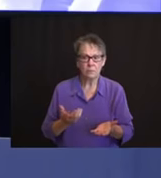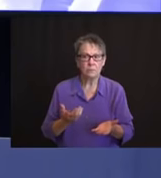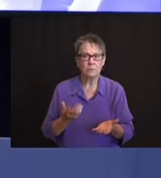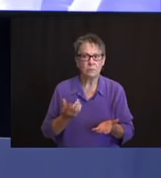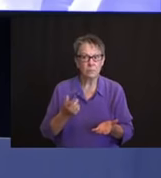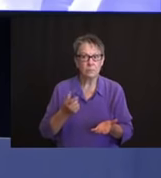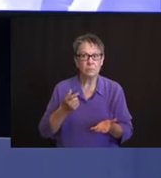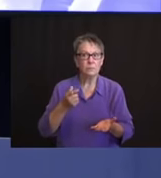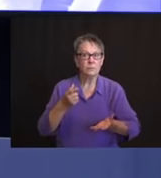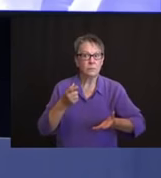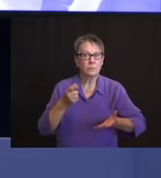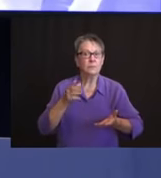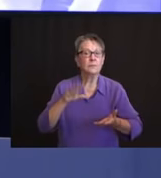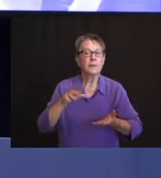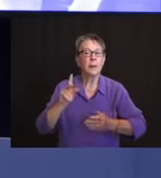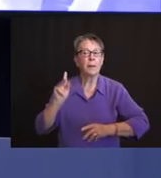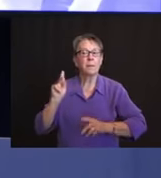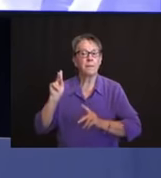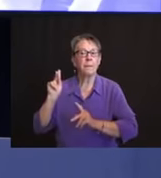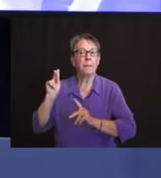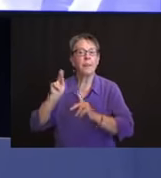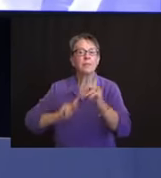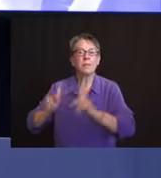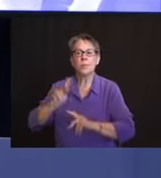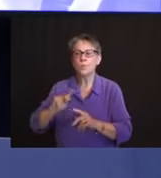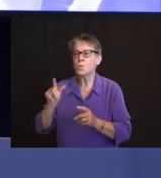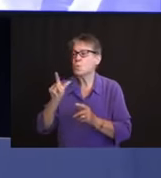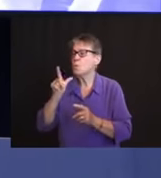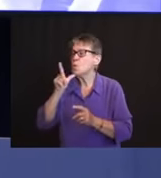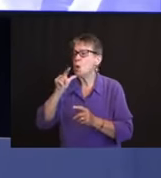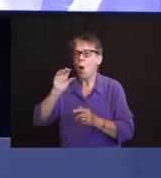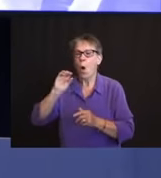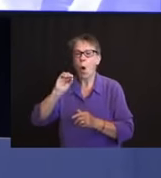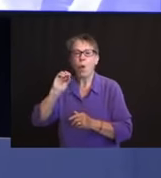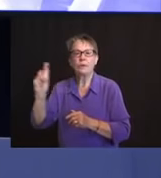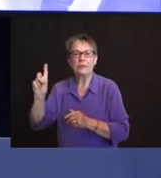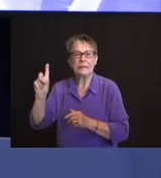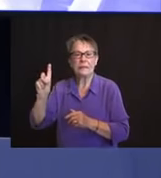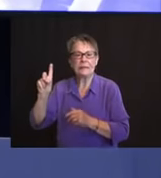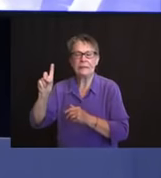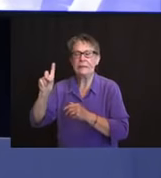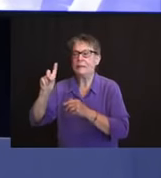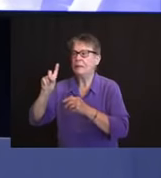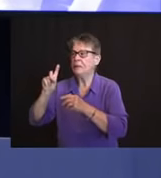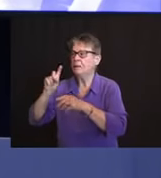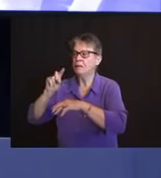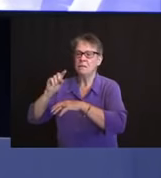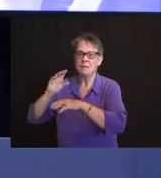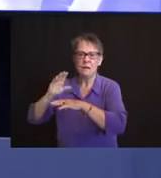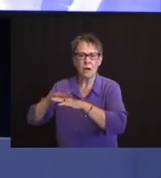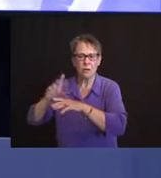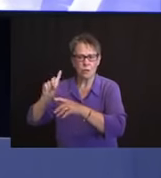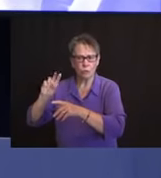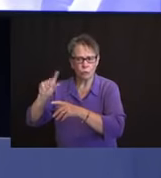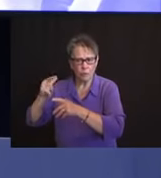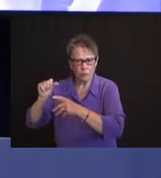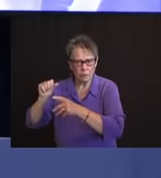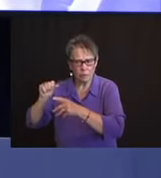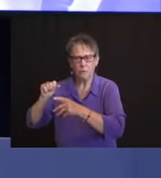but will worsen. Social isolation, grief, and job loss are just some of the factors that